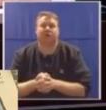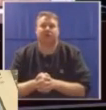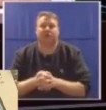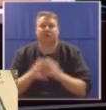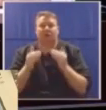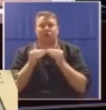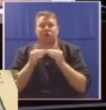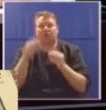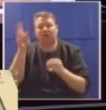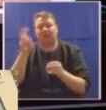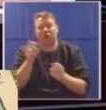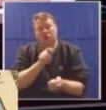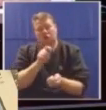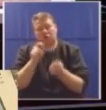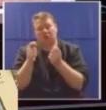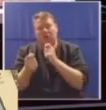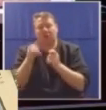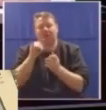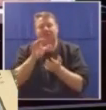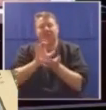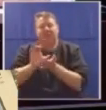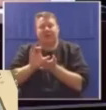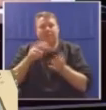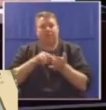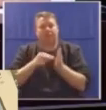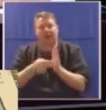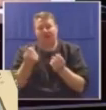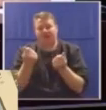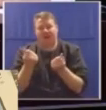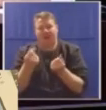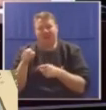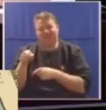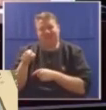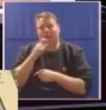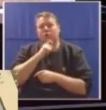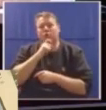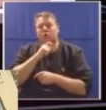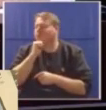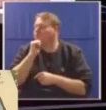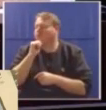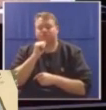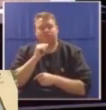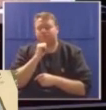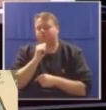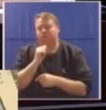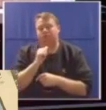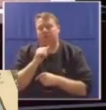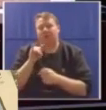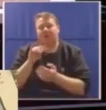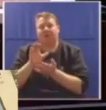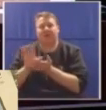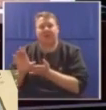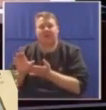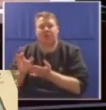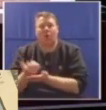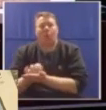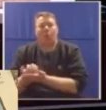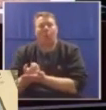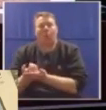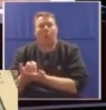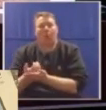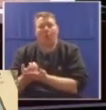Energy Transition Investment Plan will not be used for investment in coal-fired